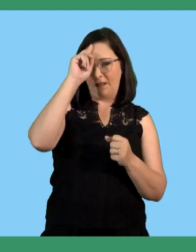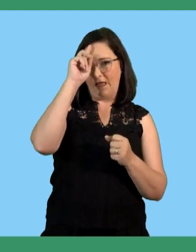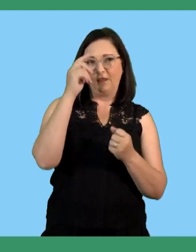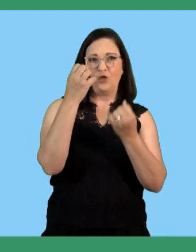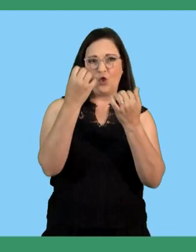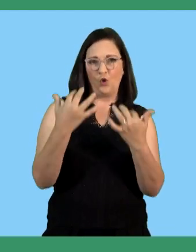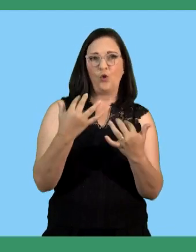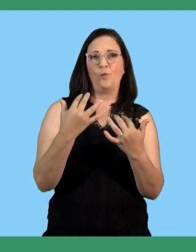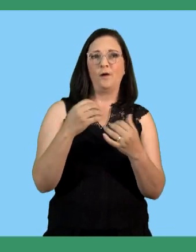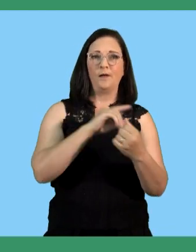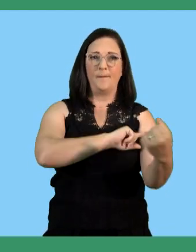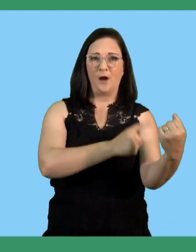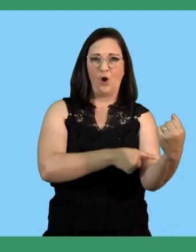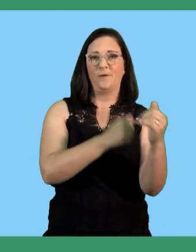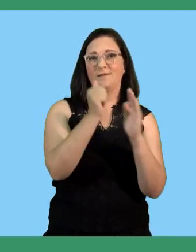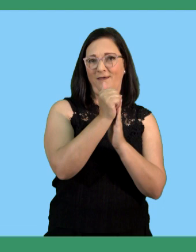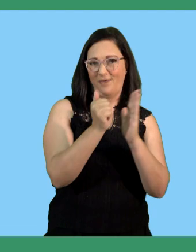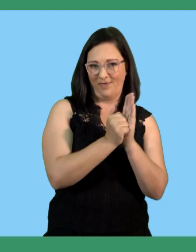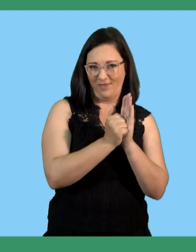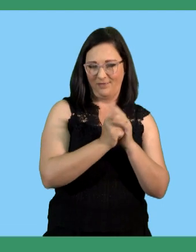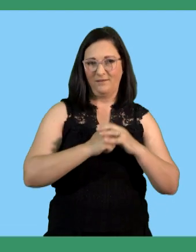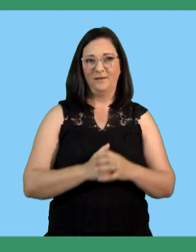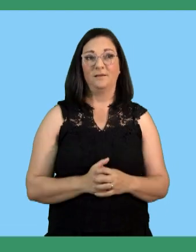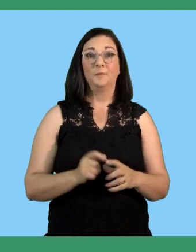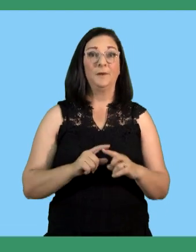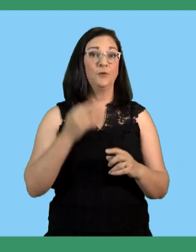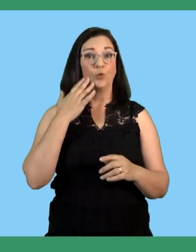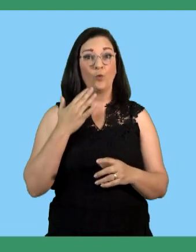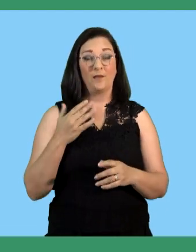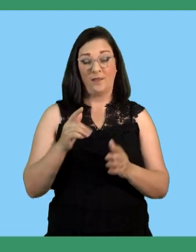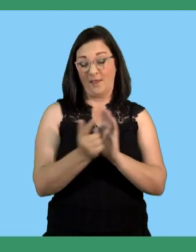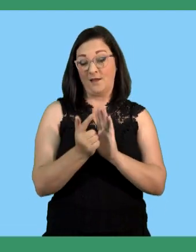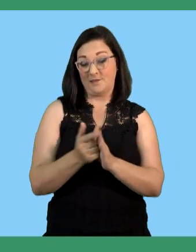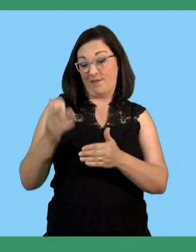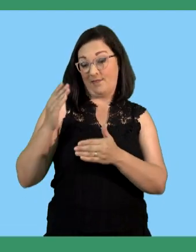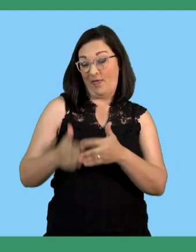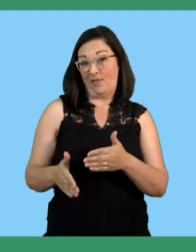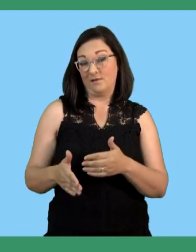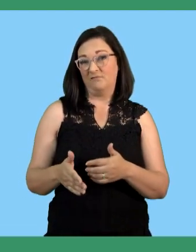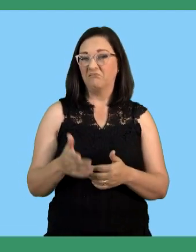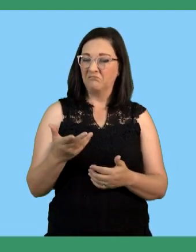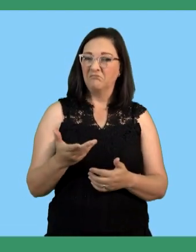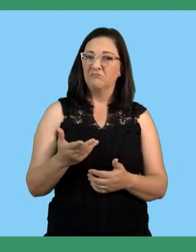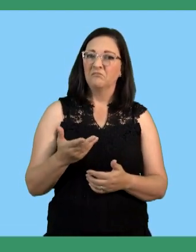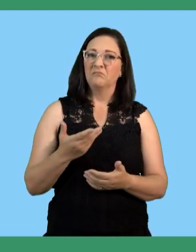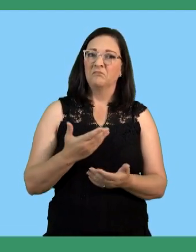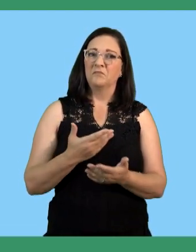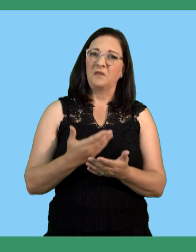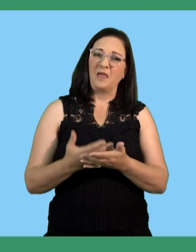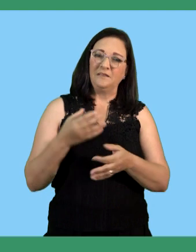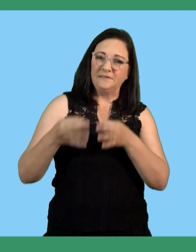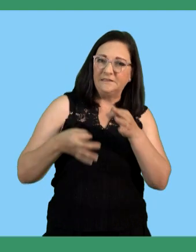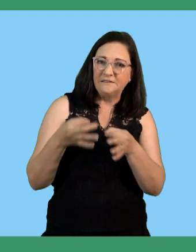Act. So based on the above legislation, at the end of the lesson, you should be able to outline